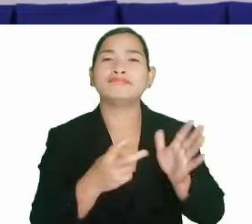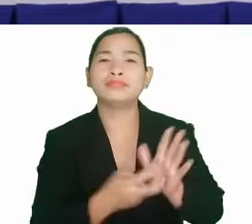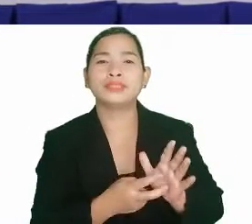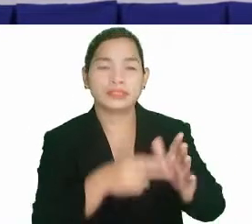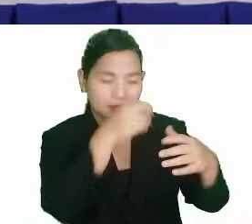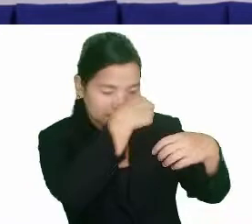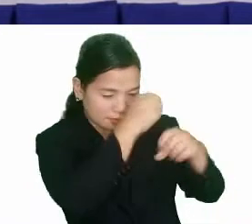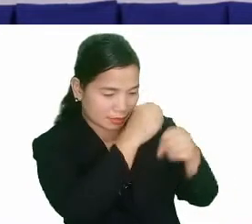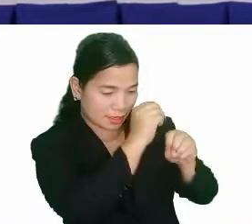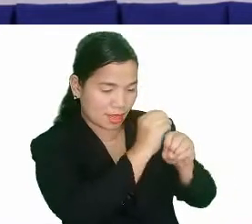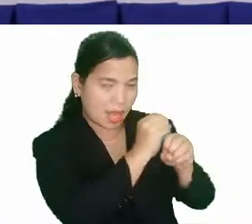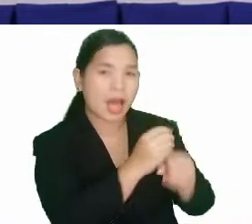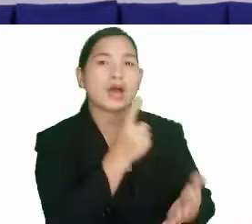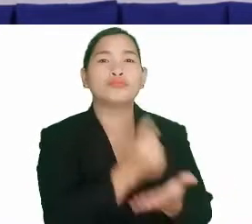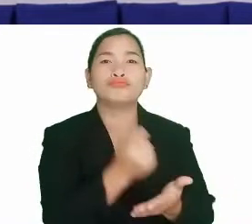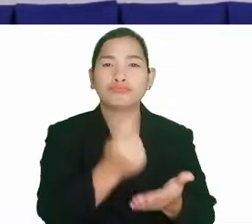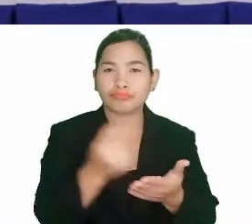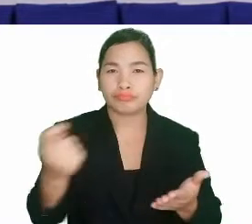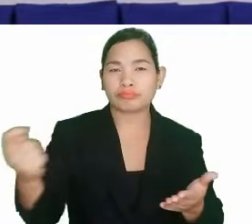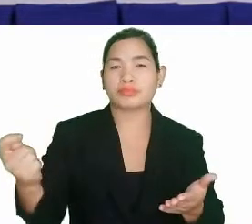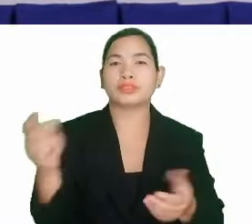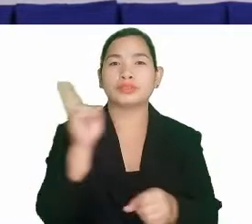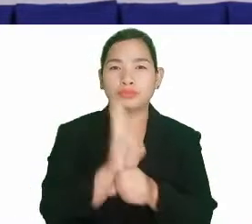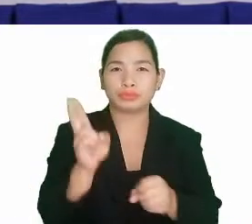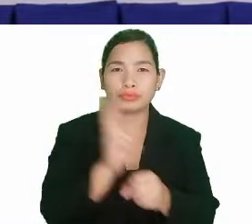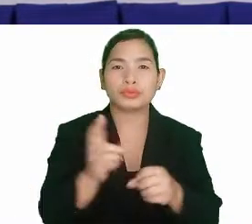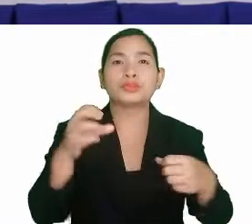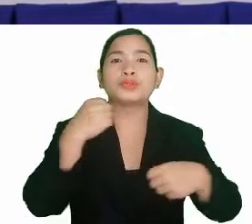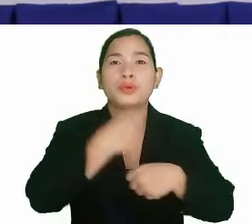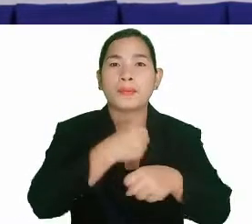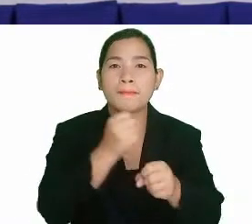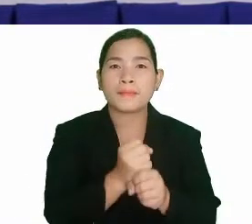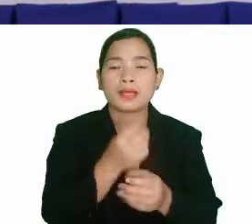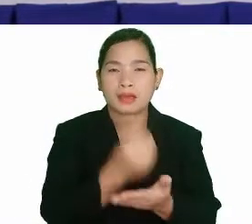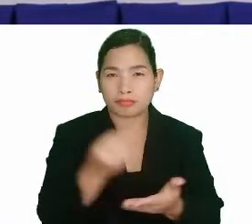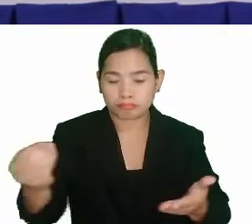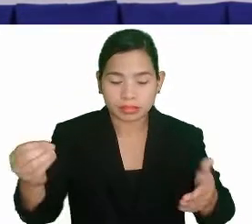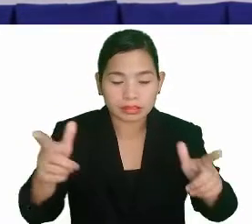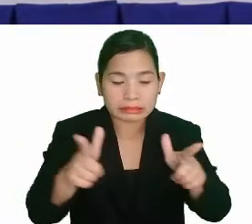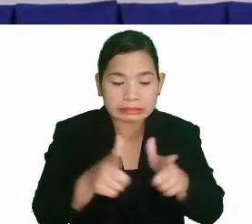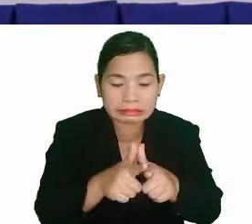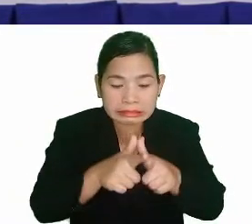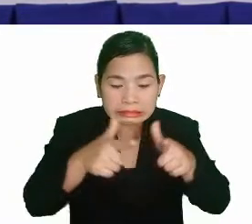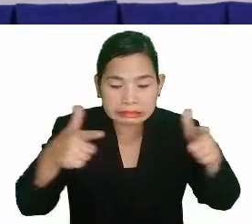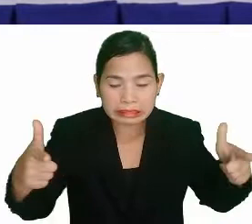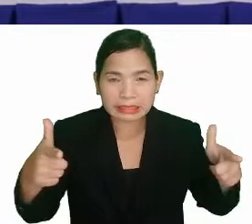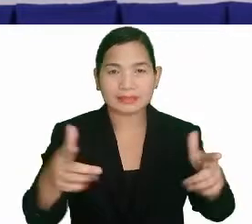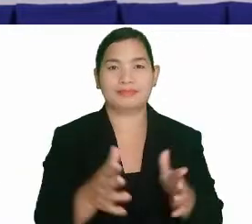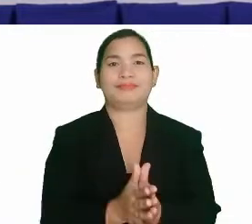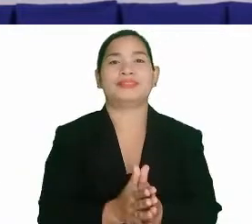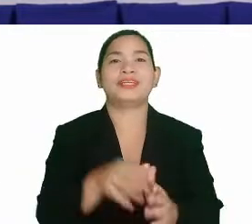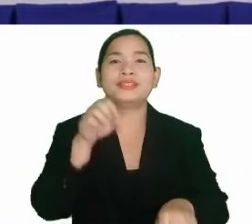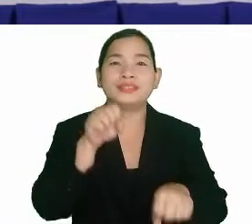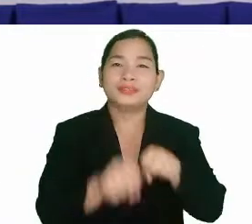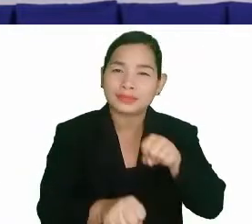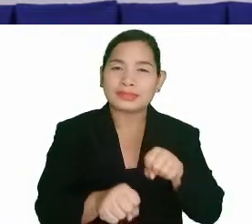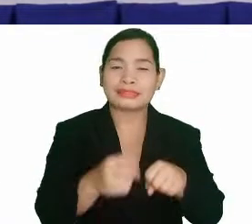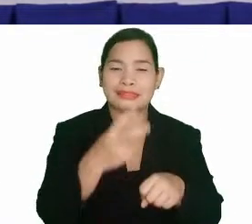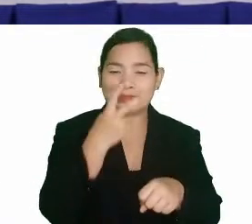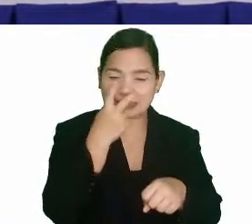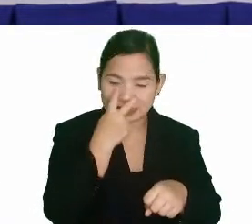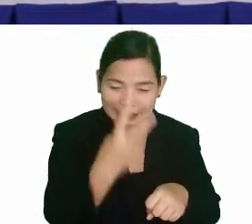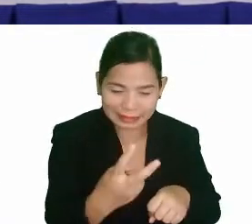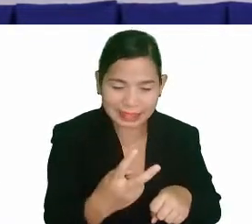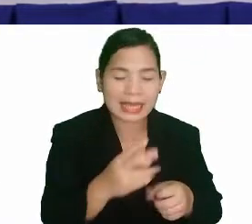that is used to enlarge the view of a very small object or specimen to see its